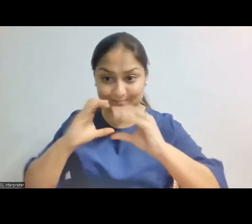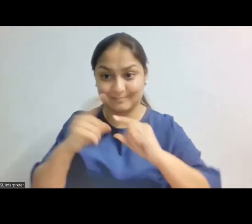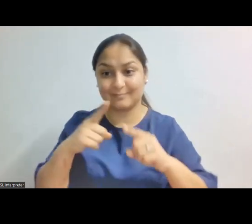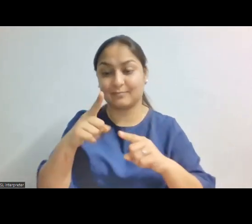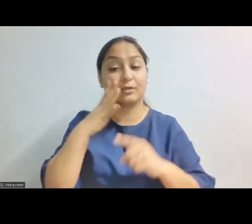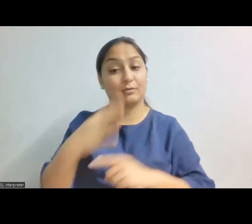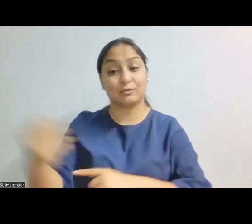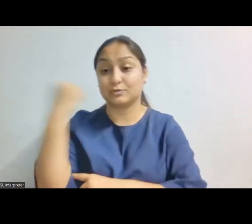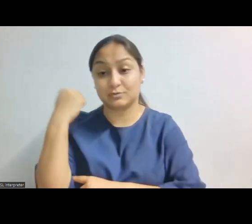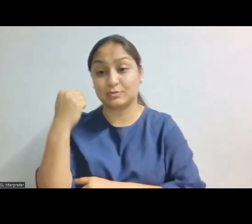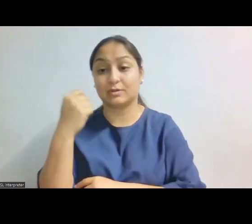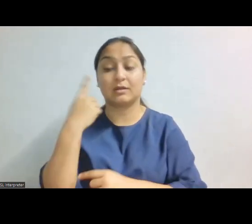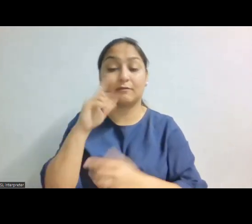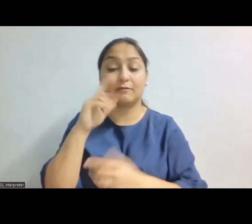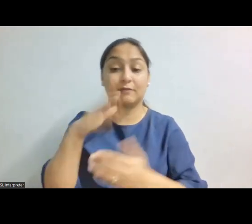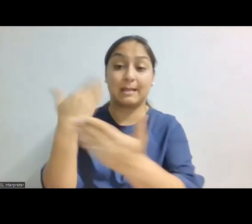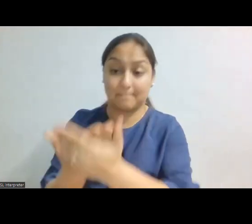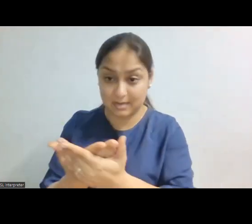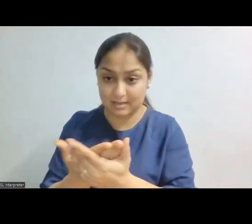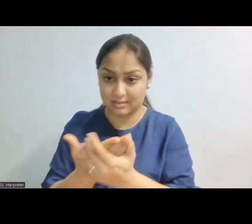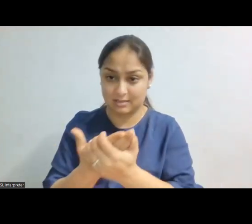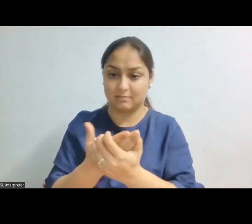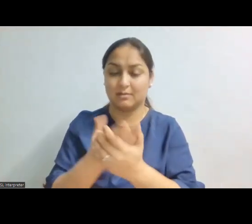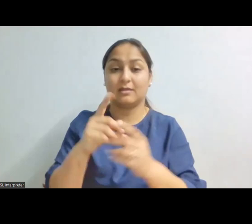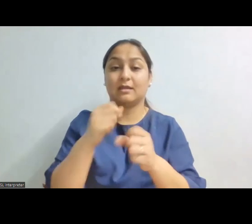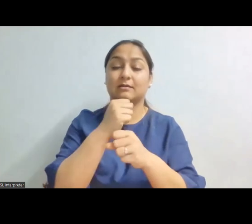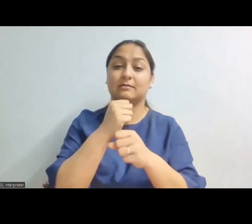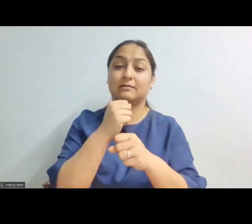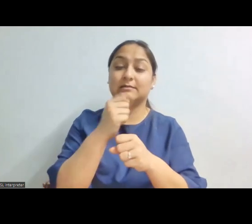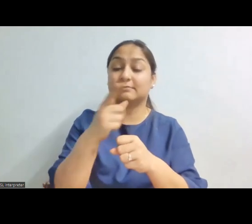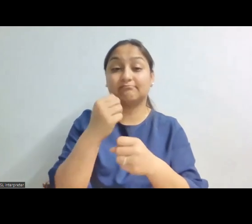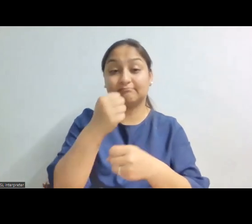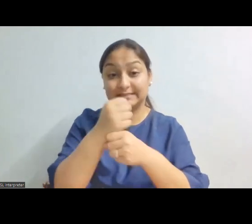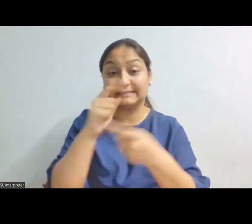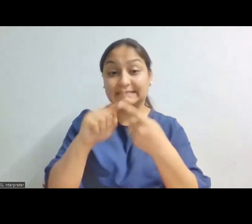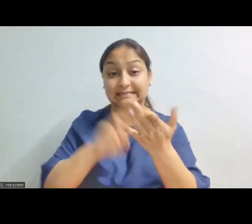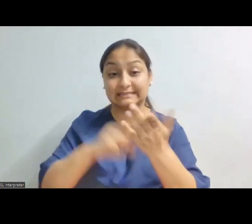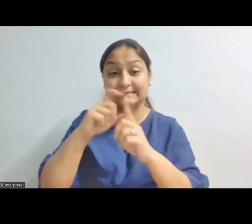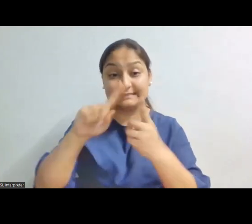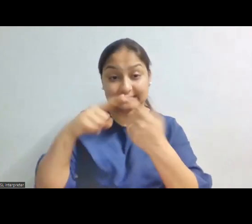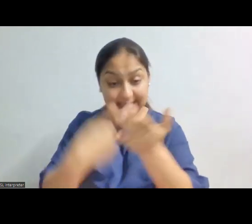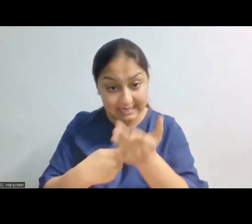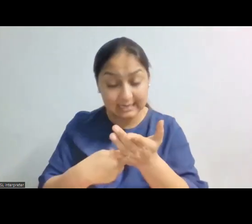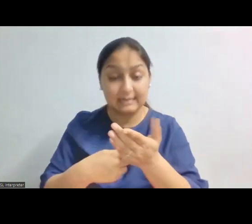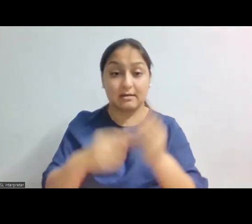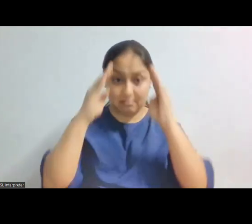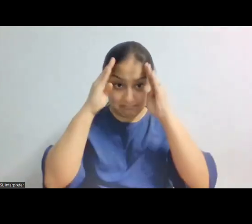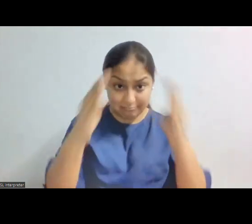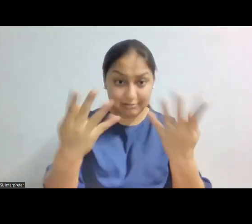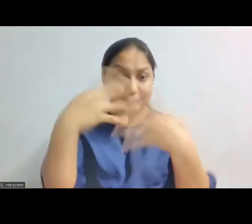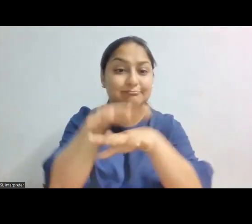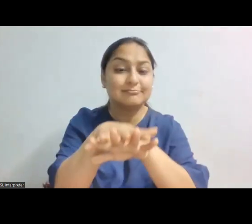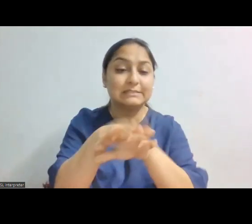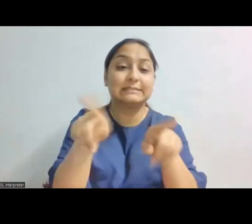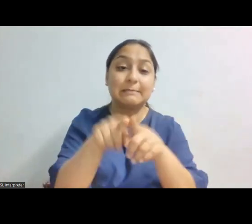strong recommendation for applying gender mainstreaming towards the design, implementation, monitoring, and evaluation of